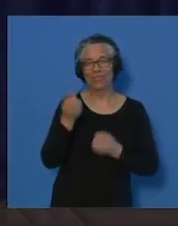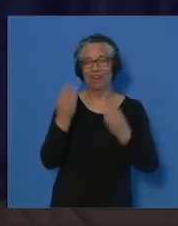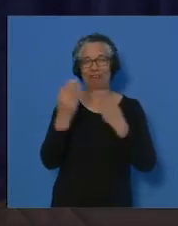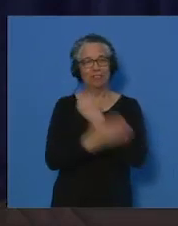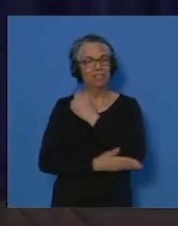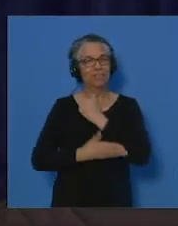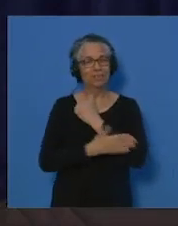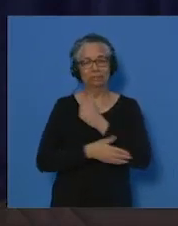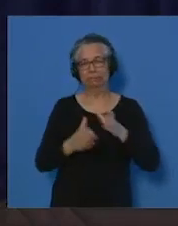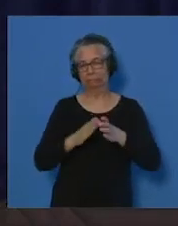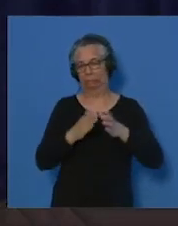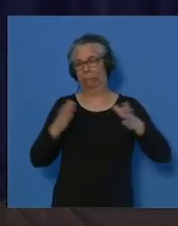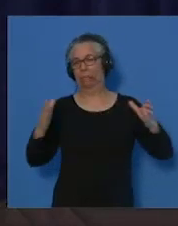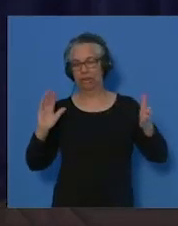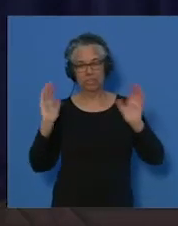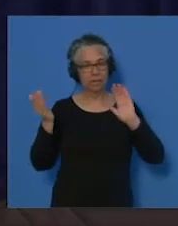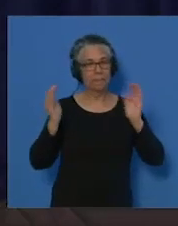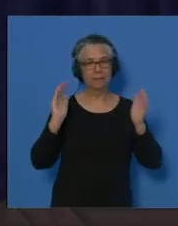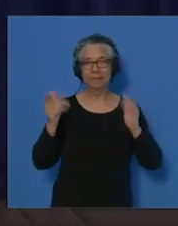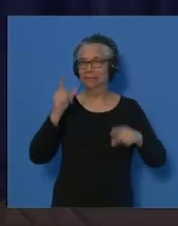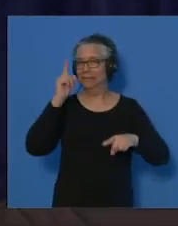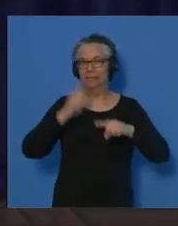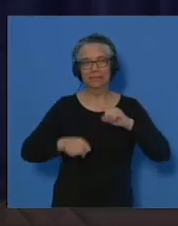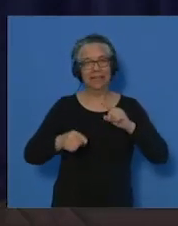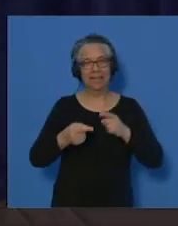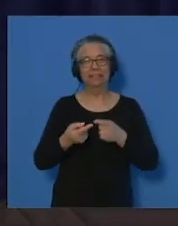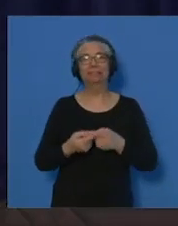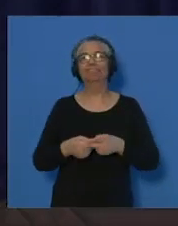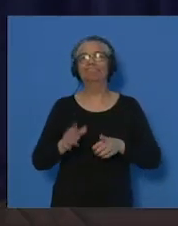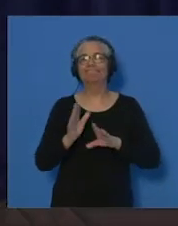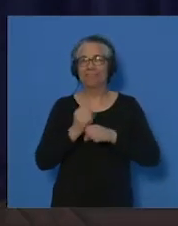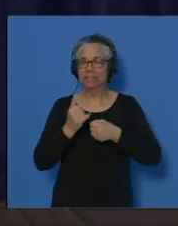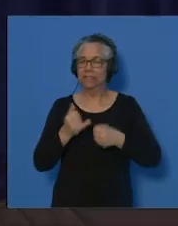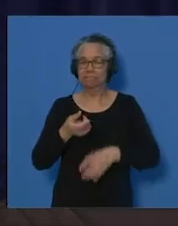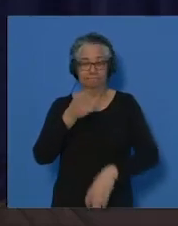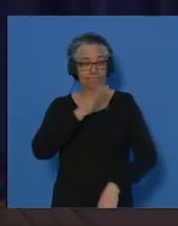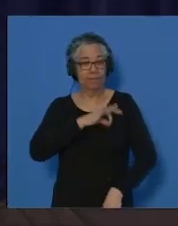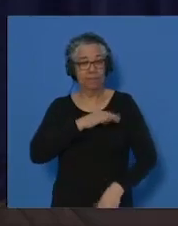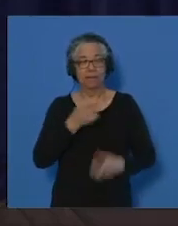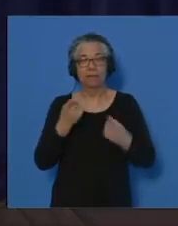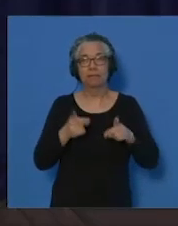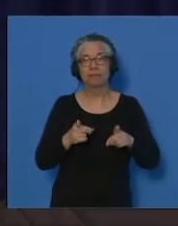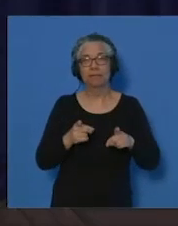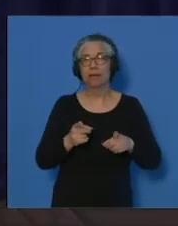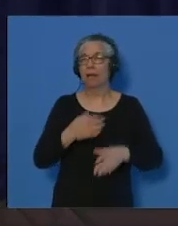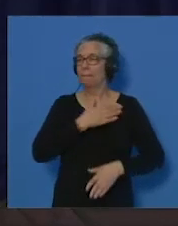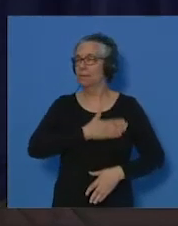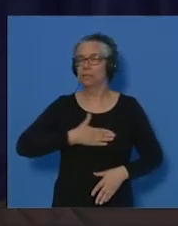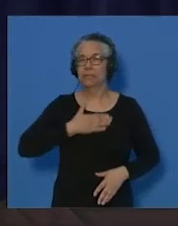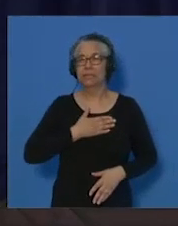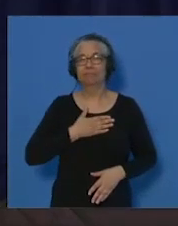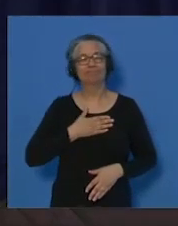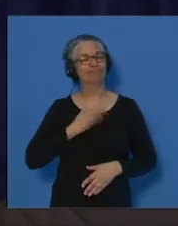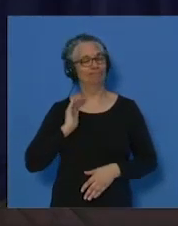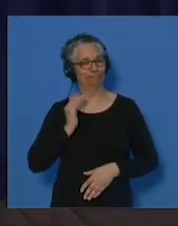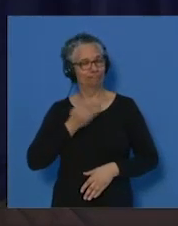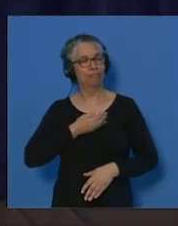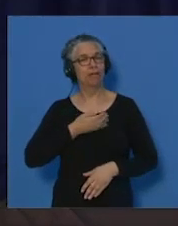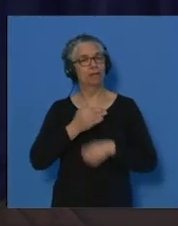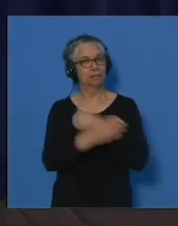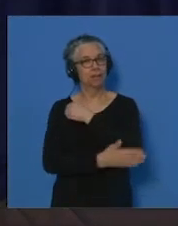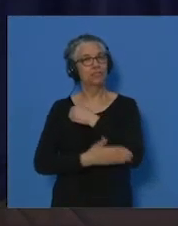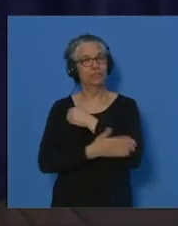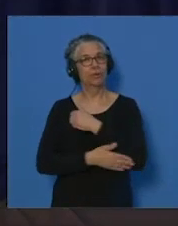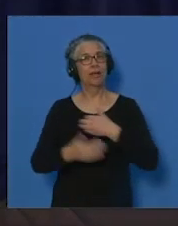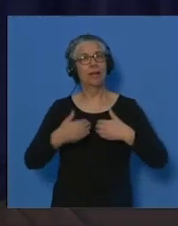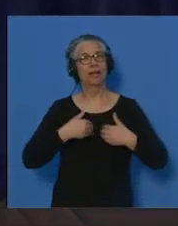far larger than ours who have not been able to effectively deliver these benefits, and I'm pleased that in our country we were able to have